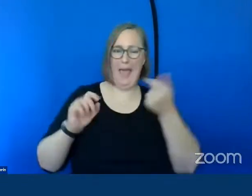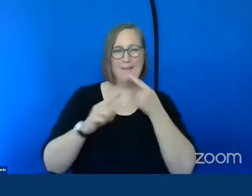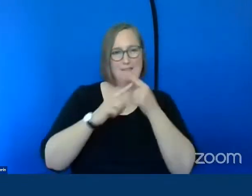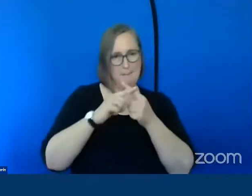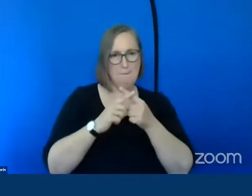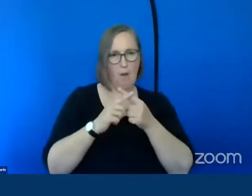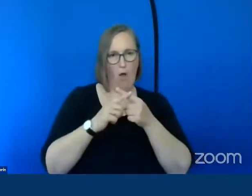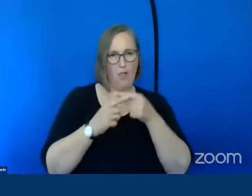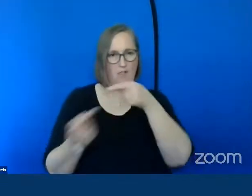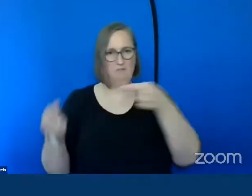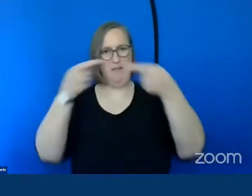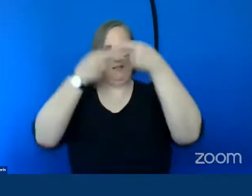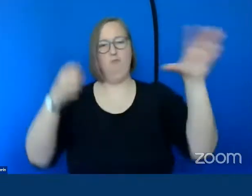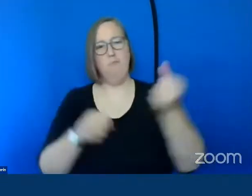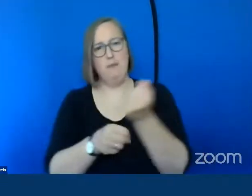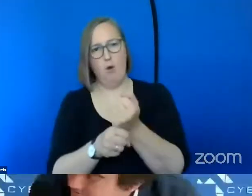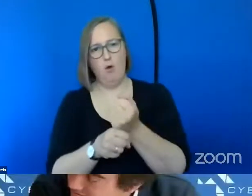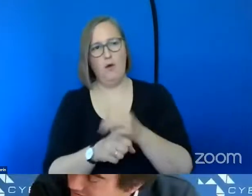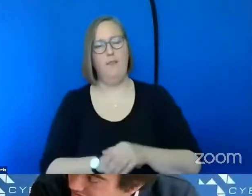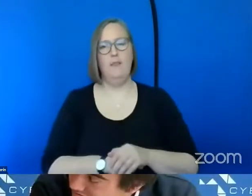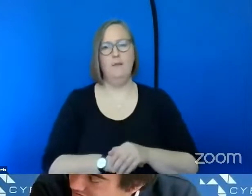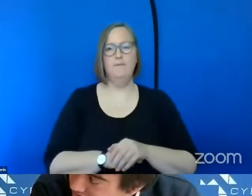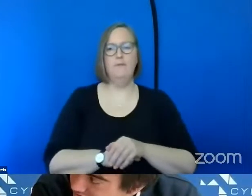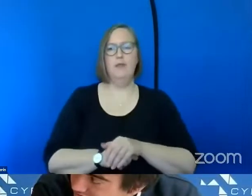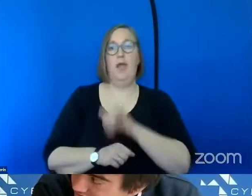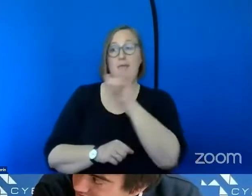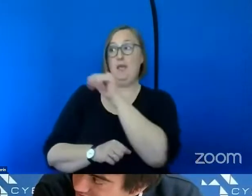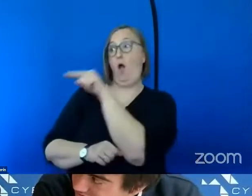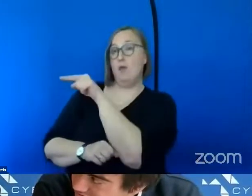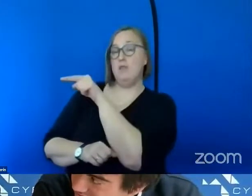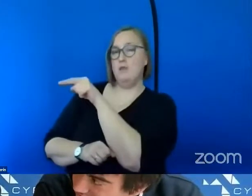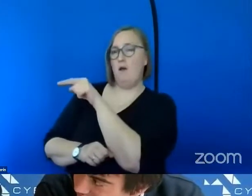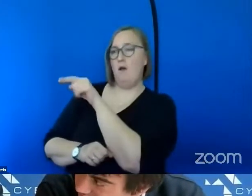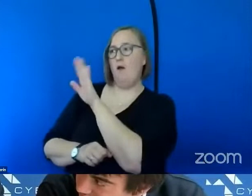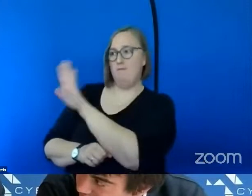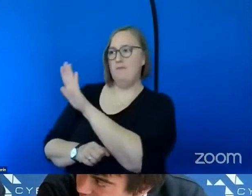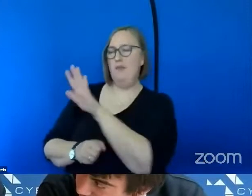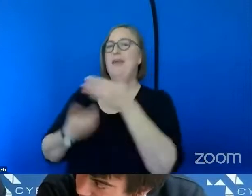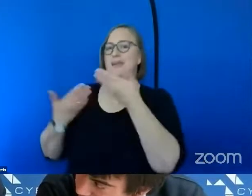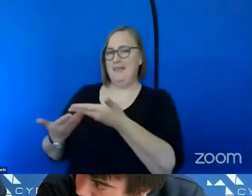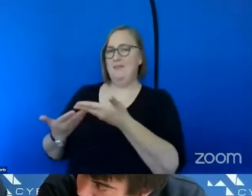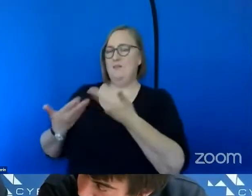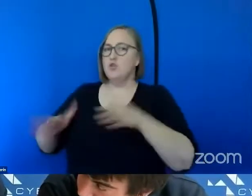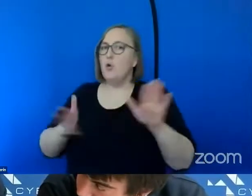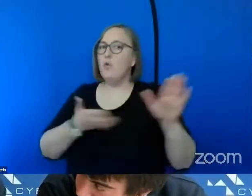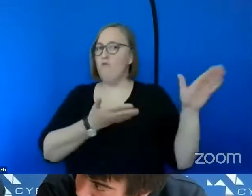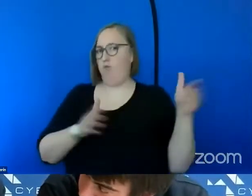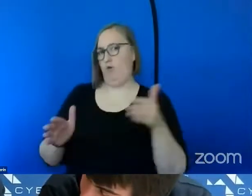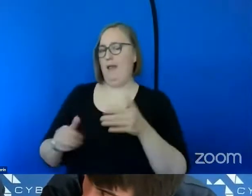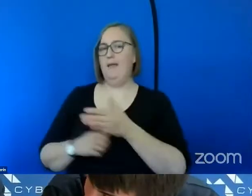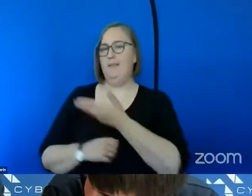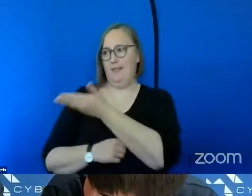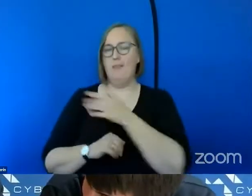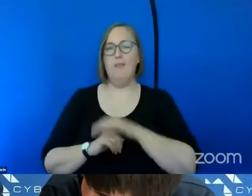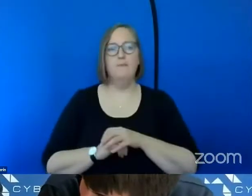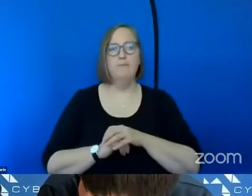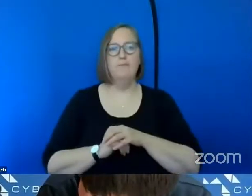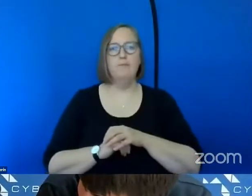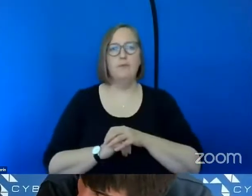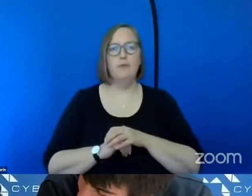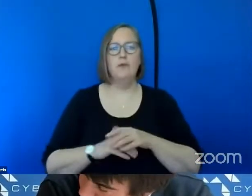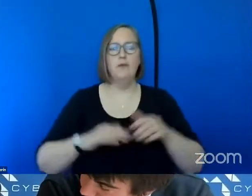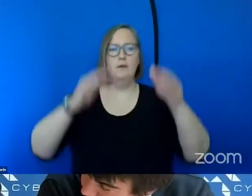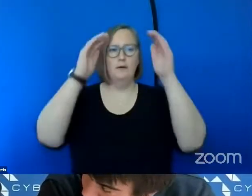Now, the Arm to You from Barcelona in Spain are also competing here at